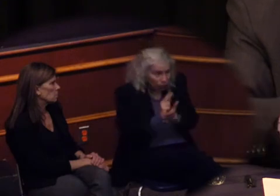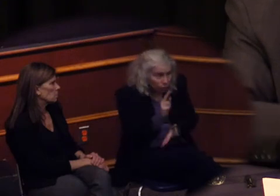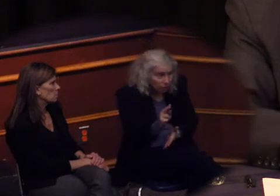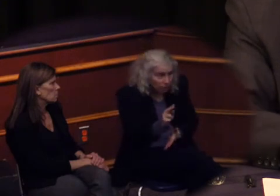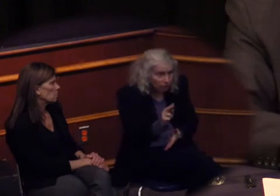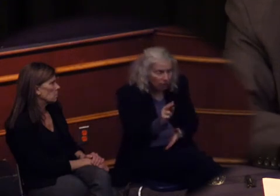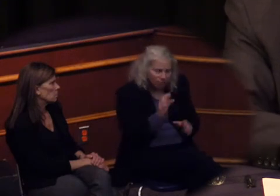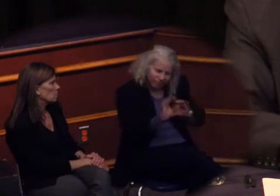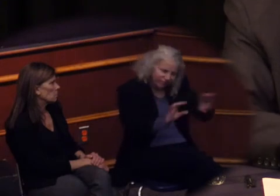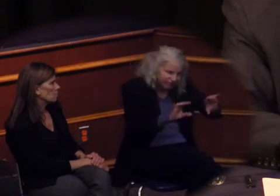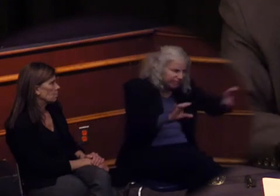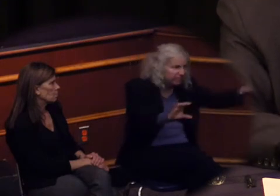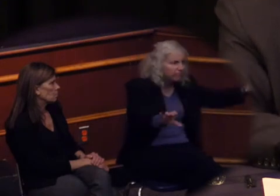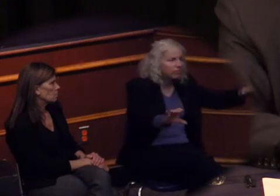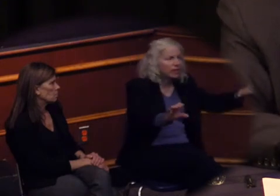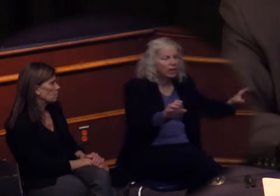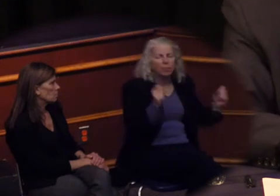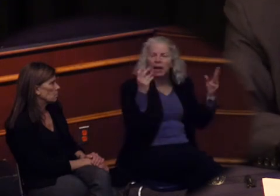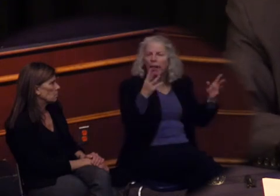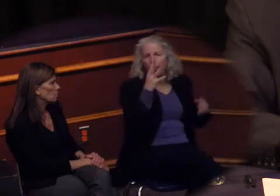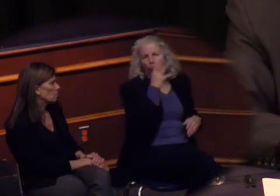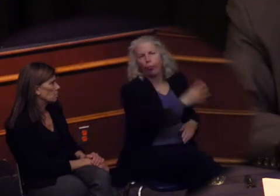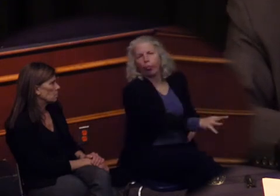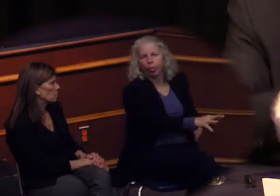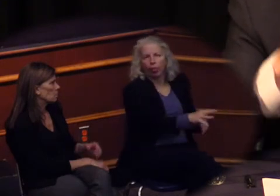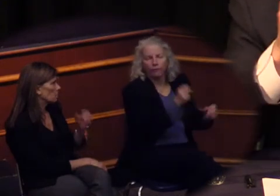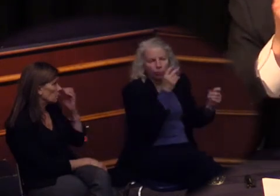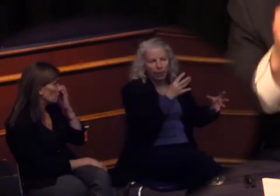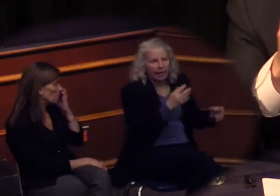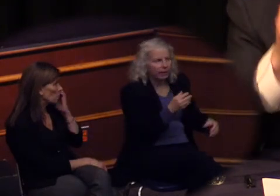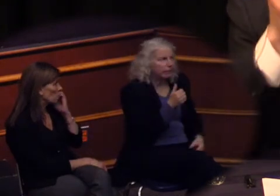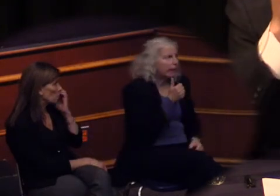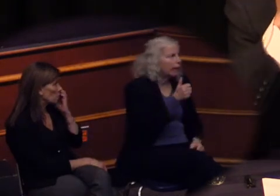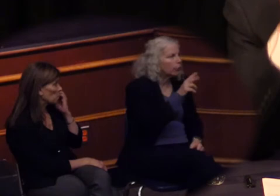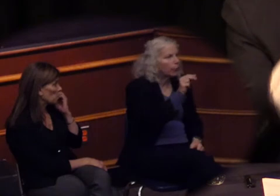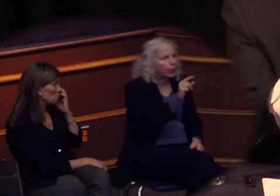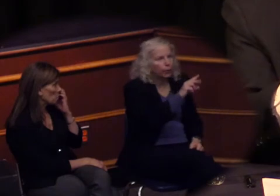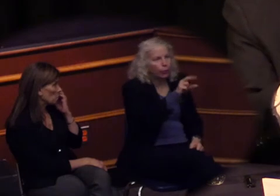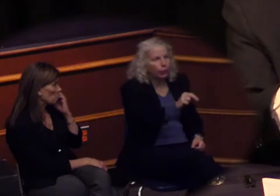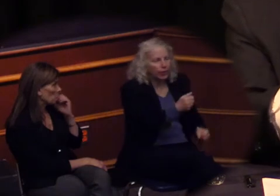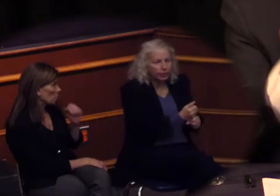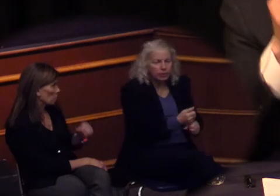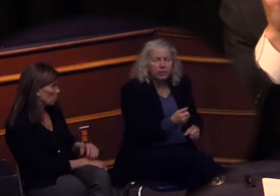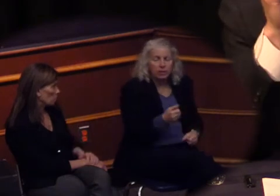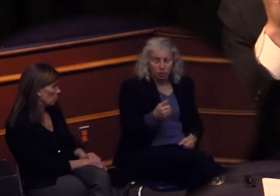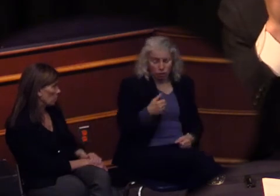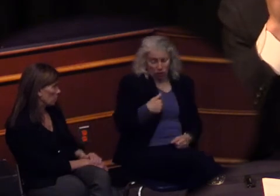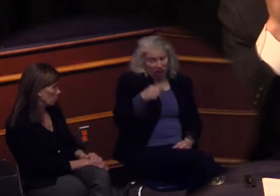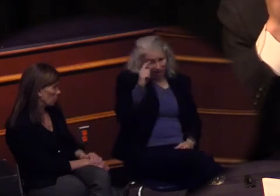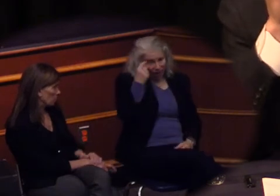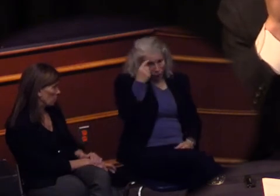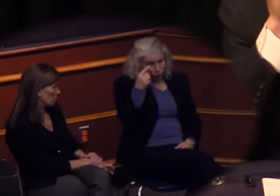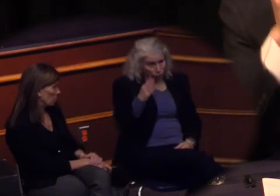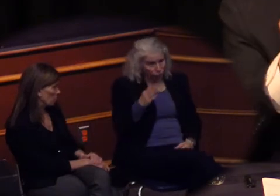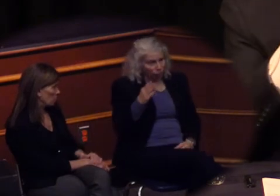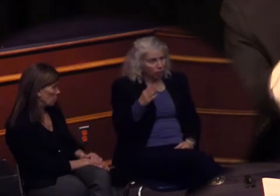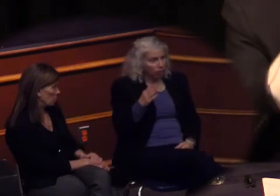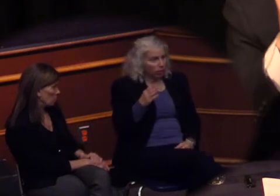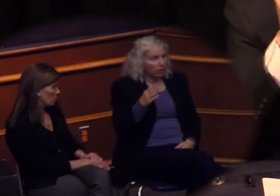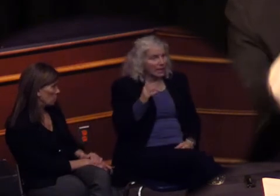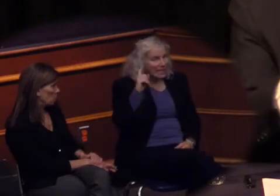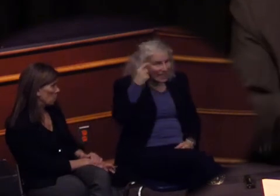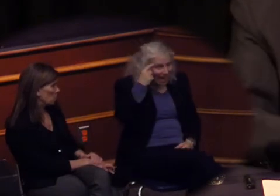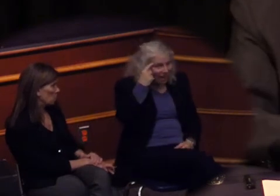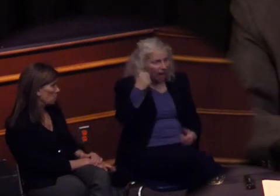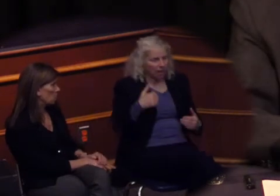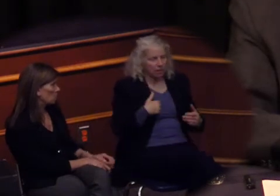every single one of them that had been neglected for decades. As your governor, I know that we, state government,